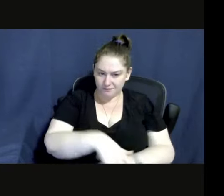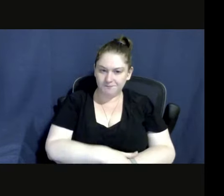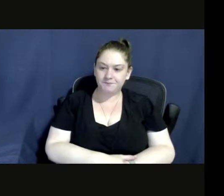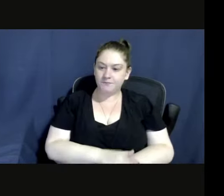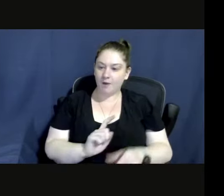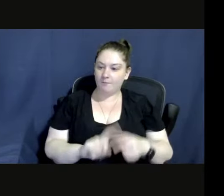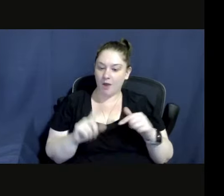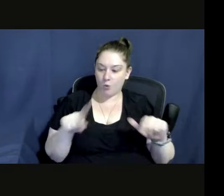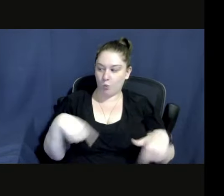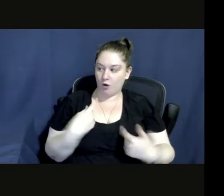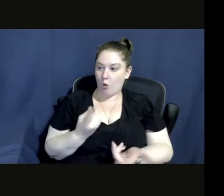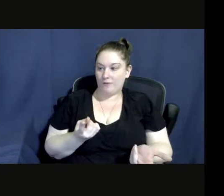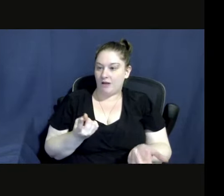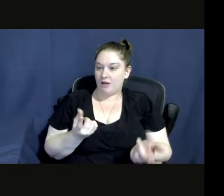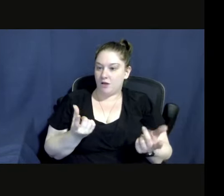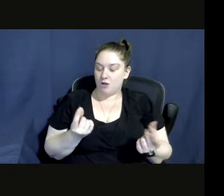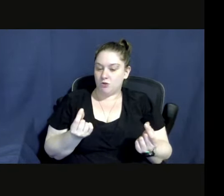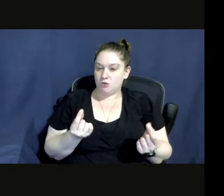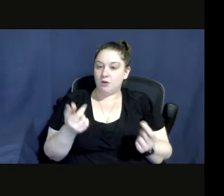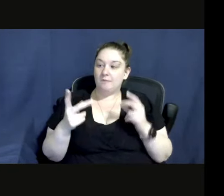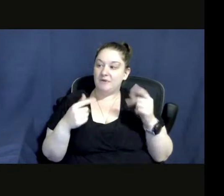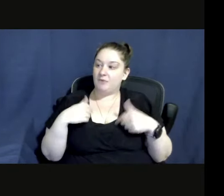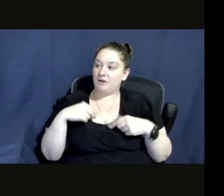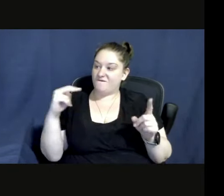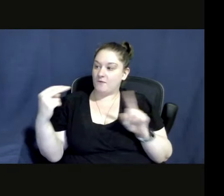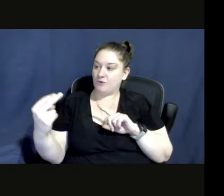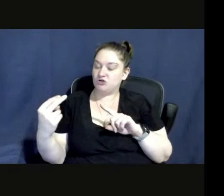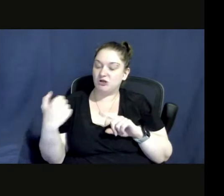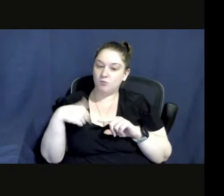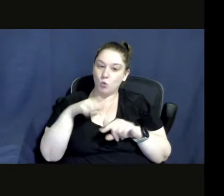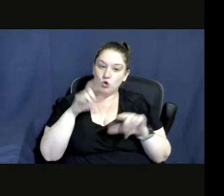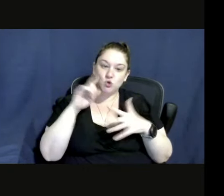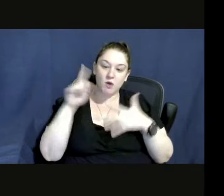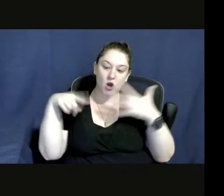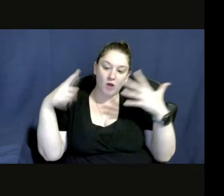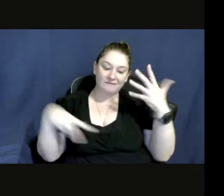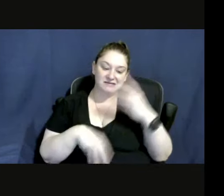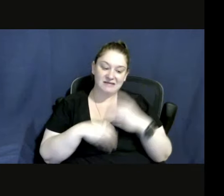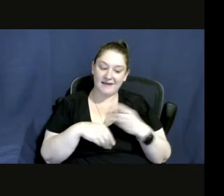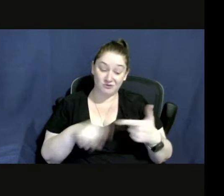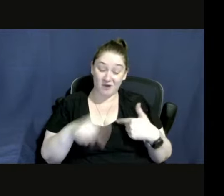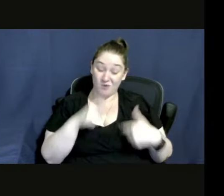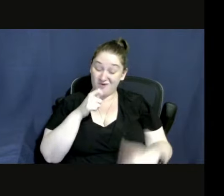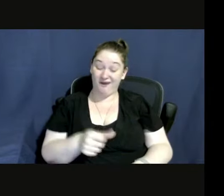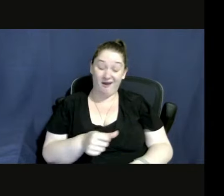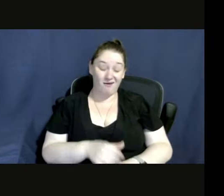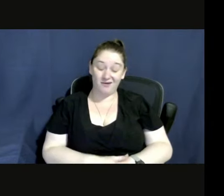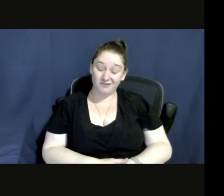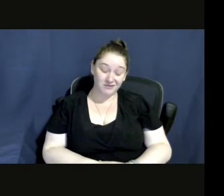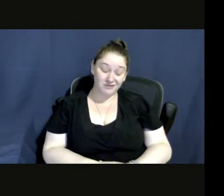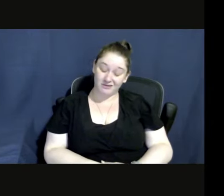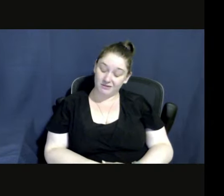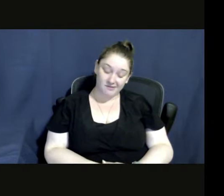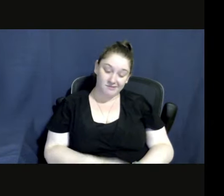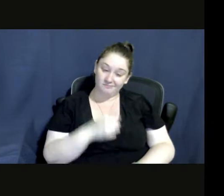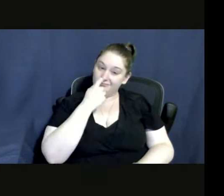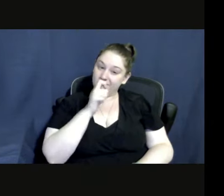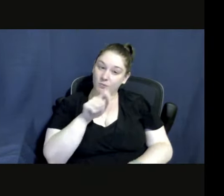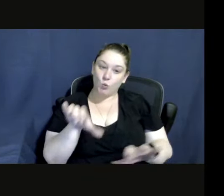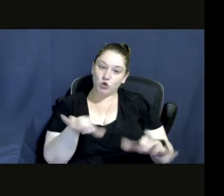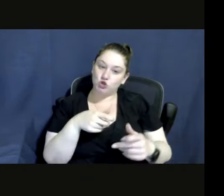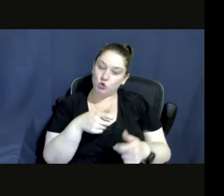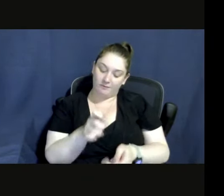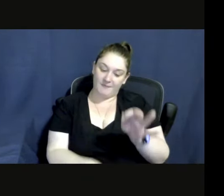doing. I mean, people have a perception that we're doing a lot of extra stuff. We're not. We're not. We're doing basics that